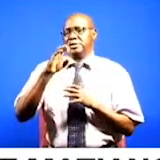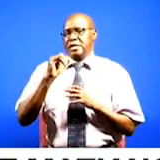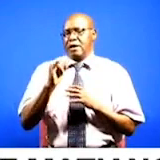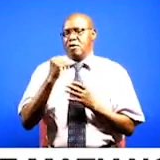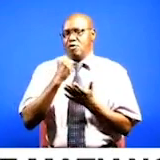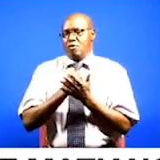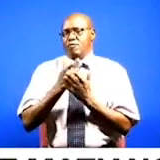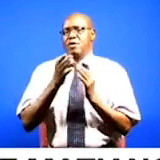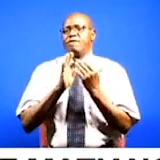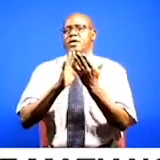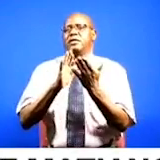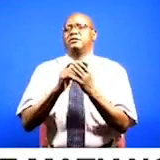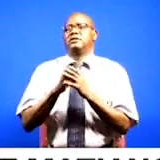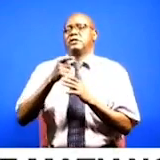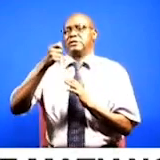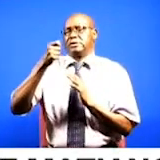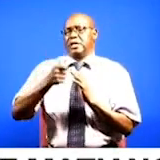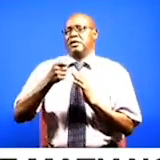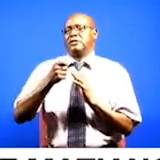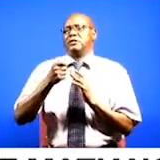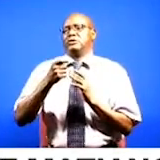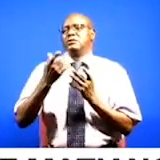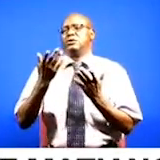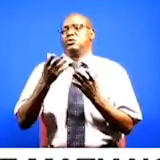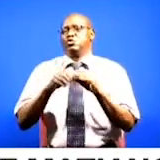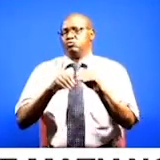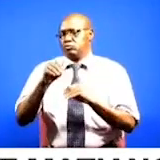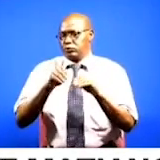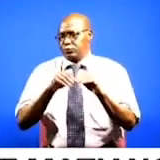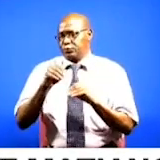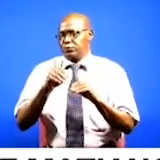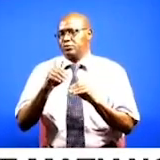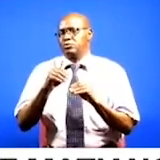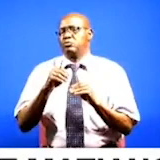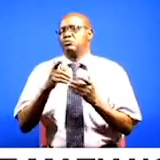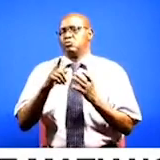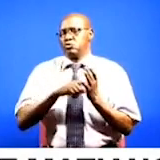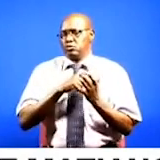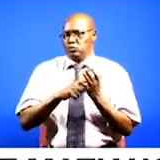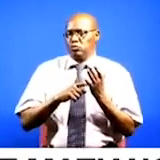facing charges of conspiracy to commit a felony and publication of false information.